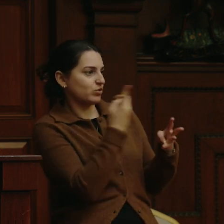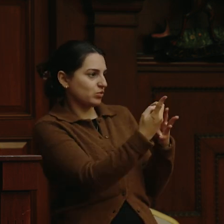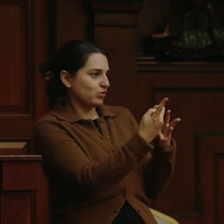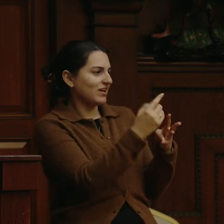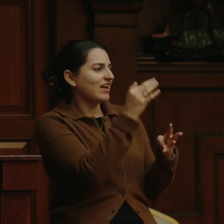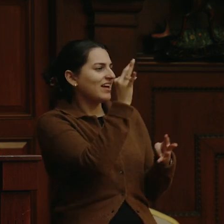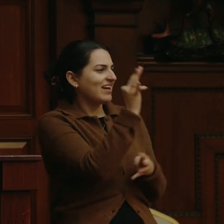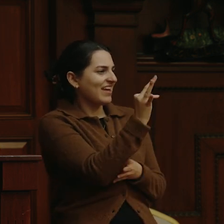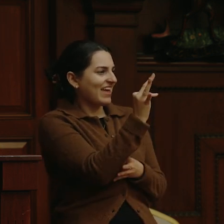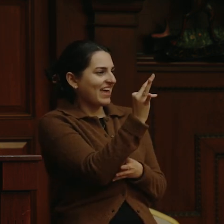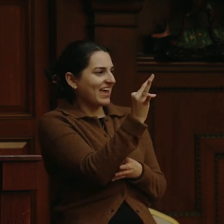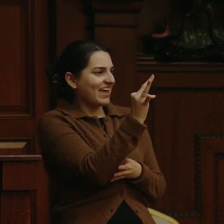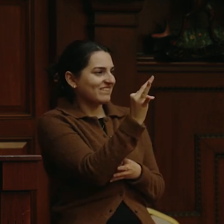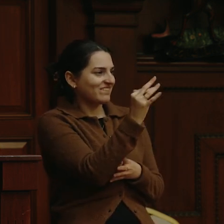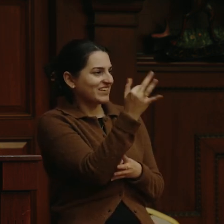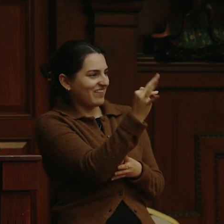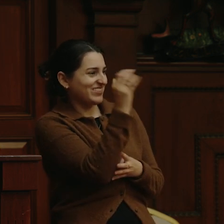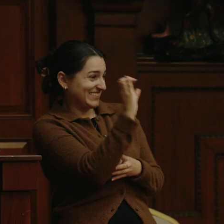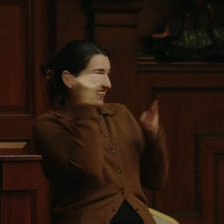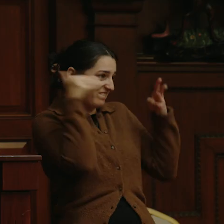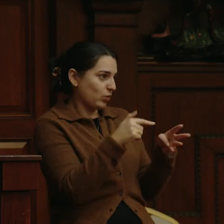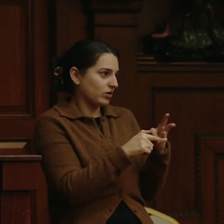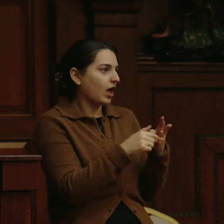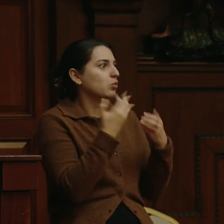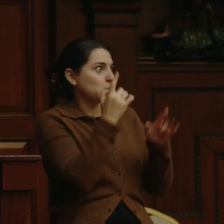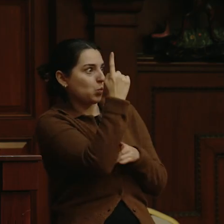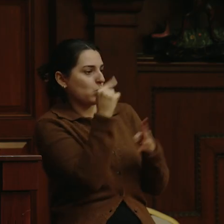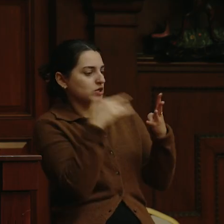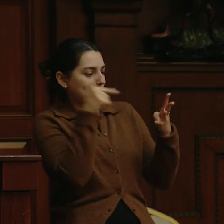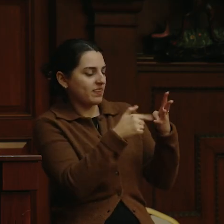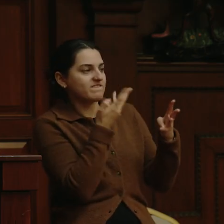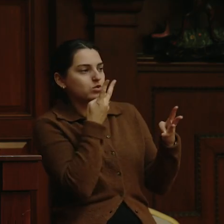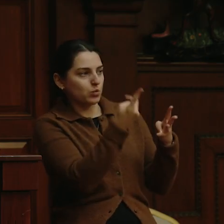called FC receptors. And I'm going to show one slide on that.